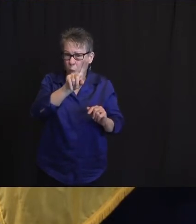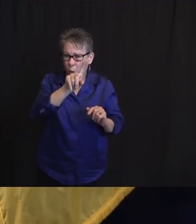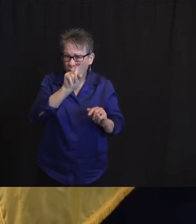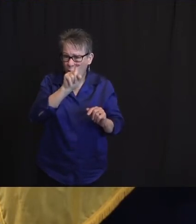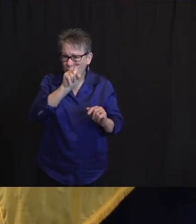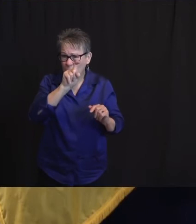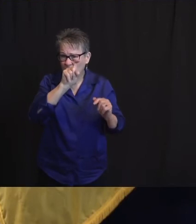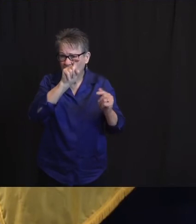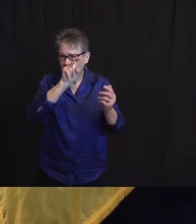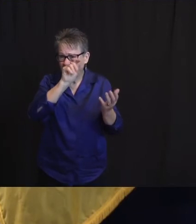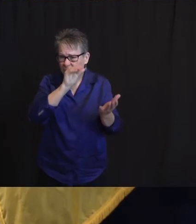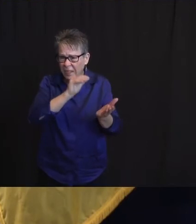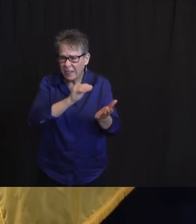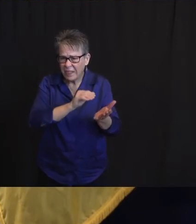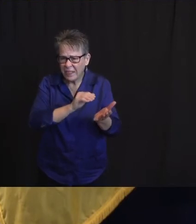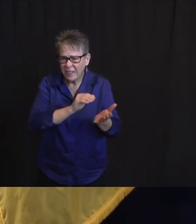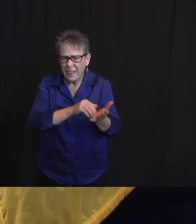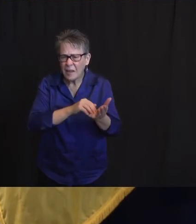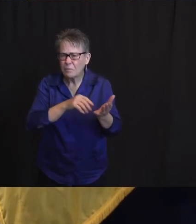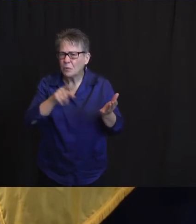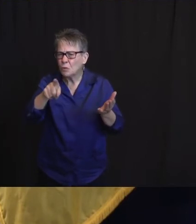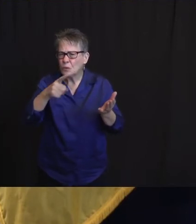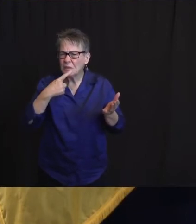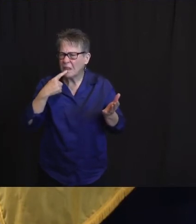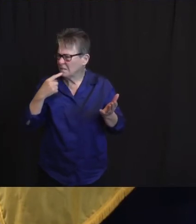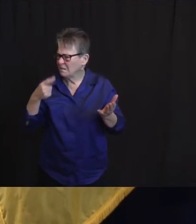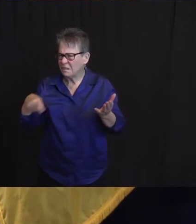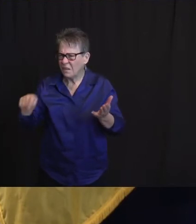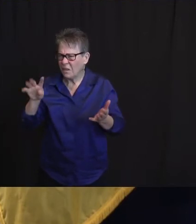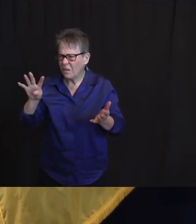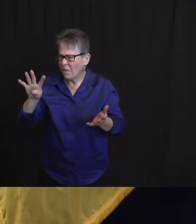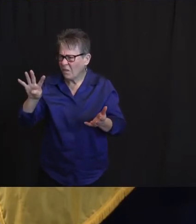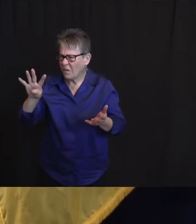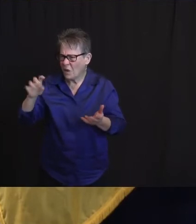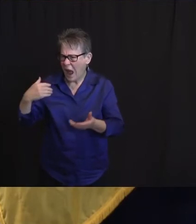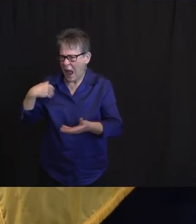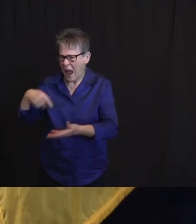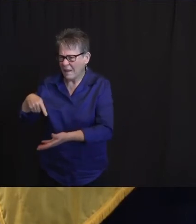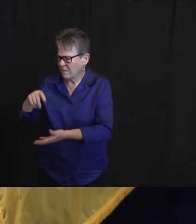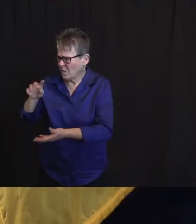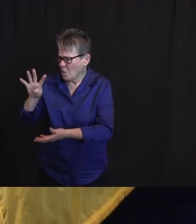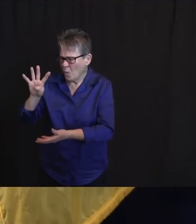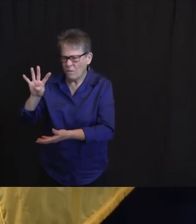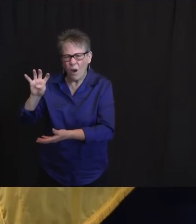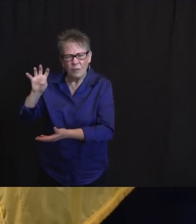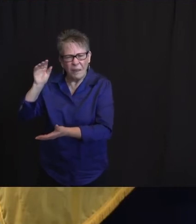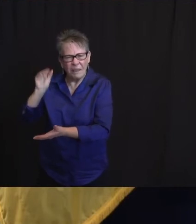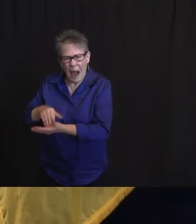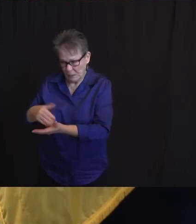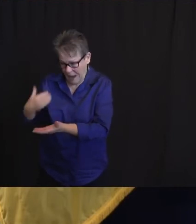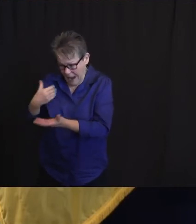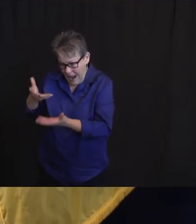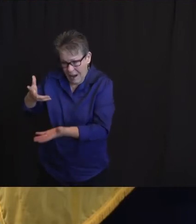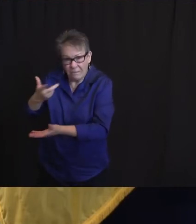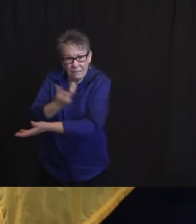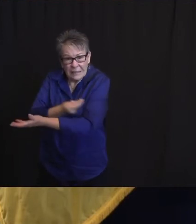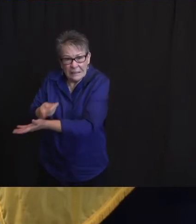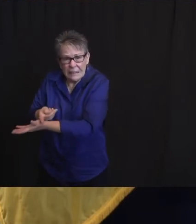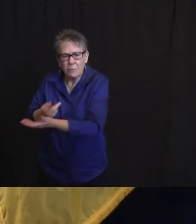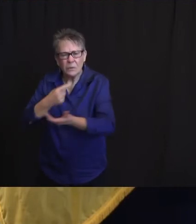What accounts for the gap there? Is that just a reporting delay, or I know you had mentioned logistical problems last week. Can you say anything else about whether they're